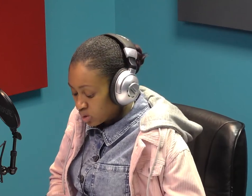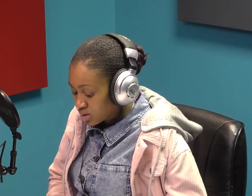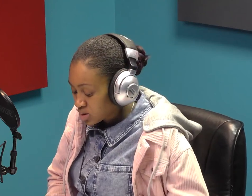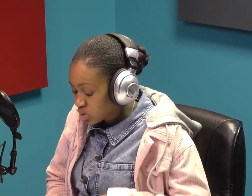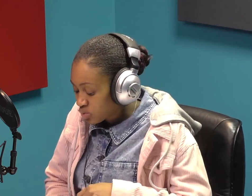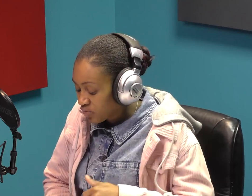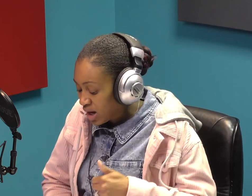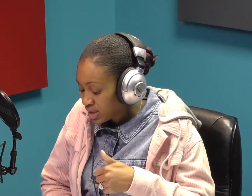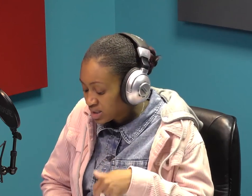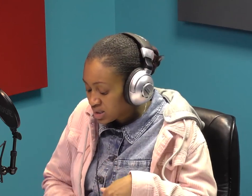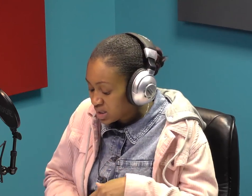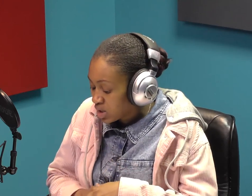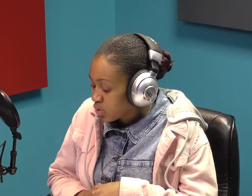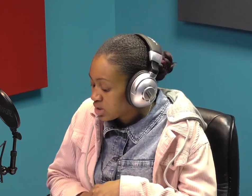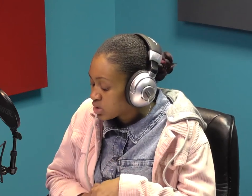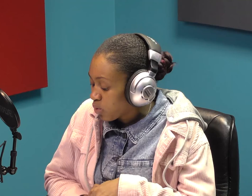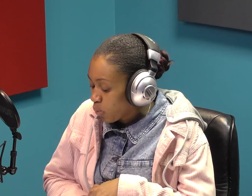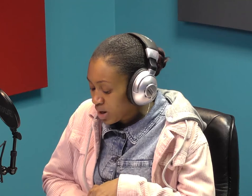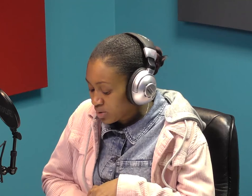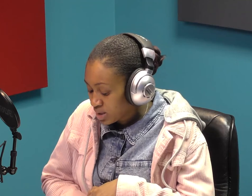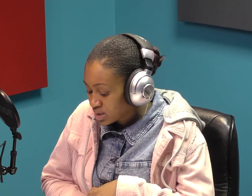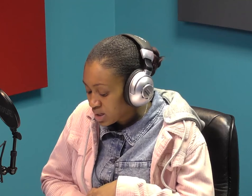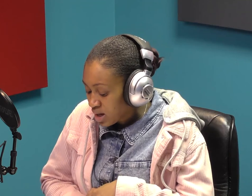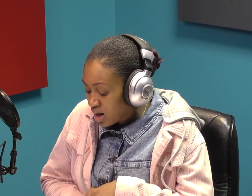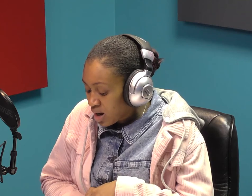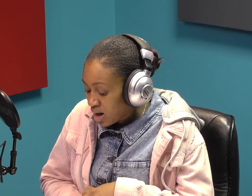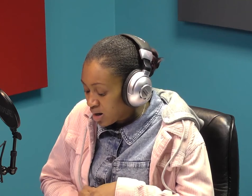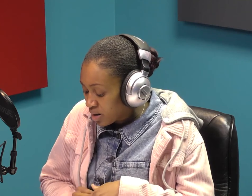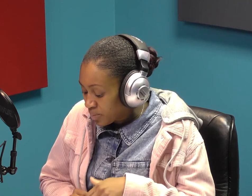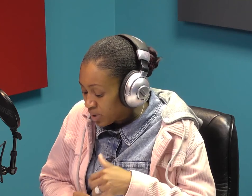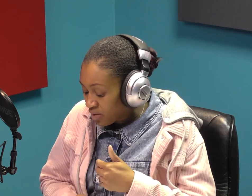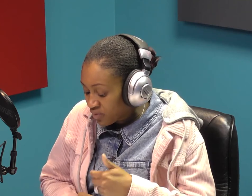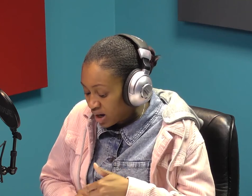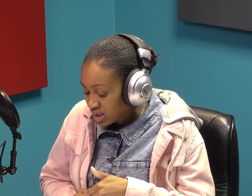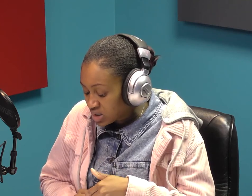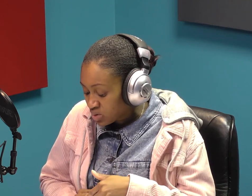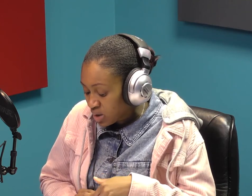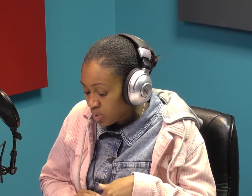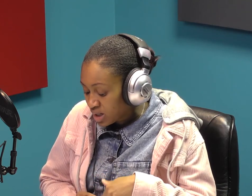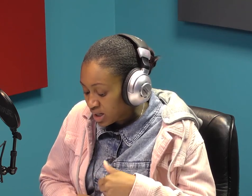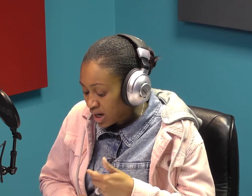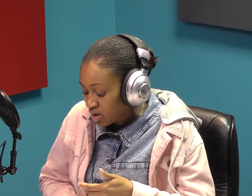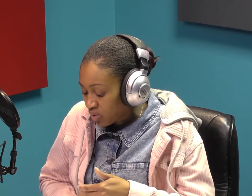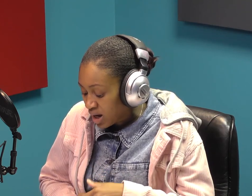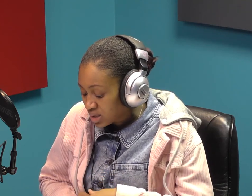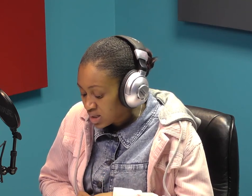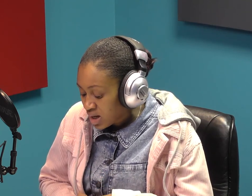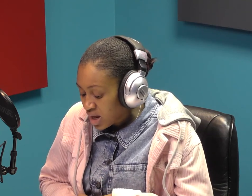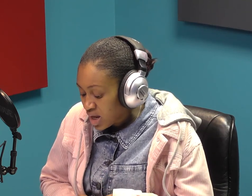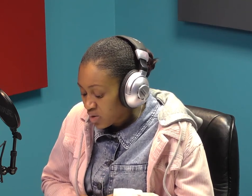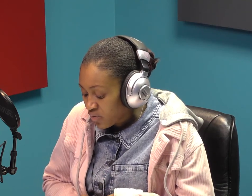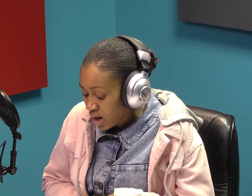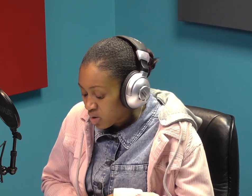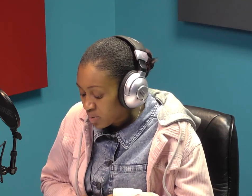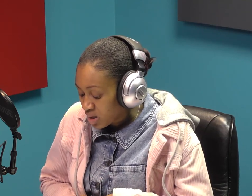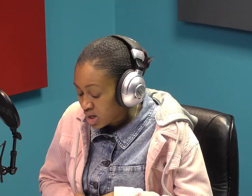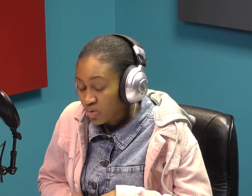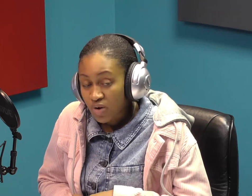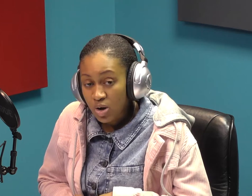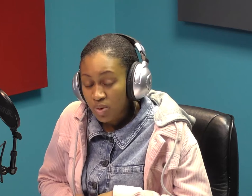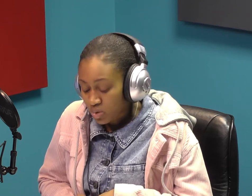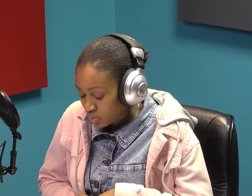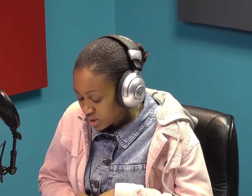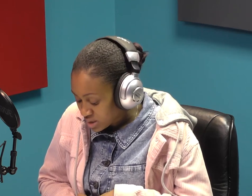geared towards youth violence and to increase the awareness, um, of violence so that we can counteract environmental